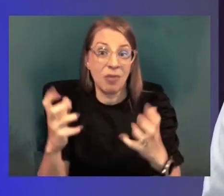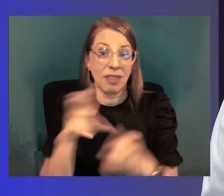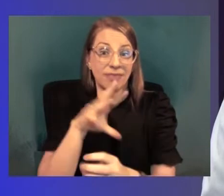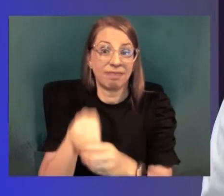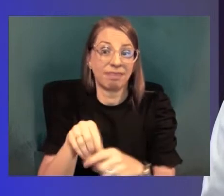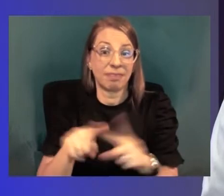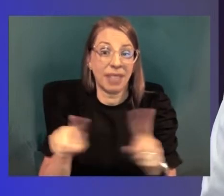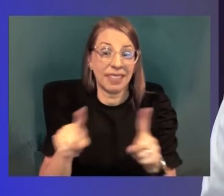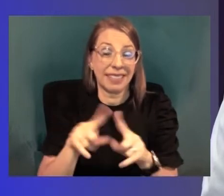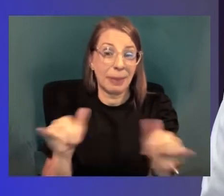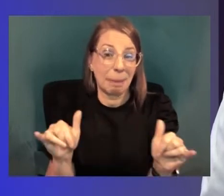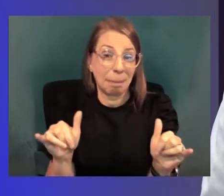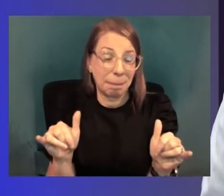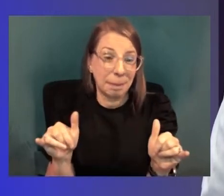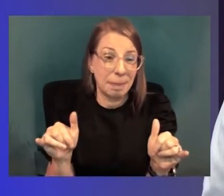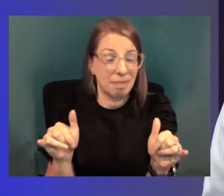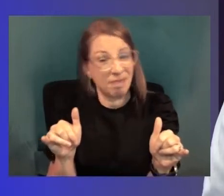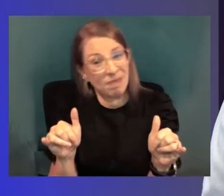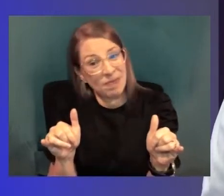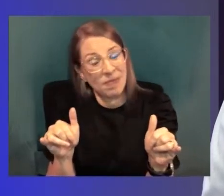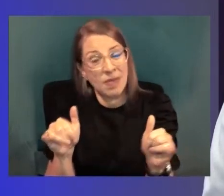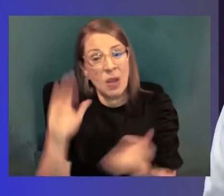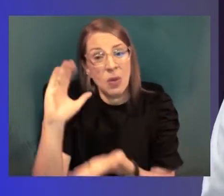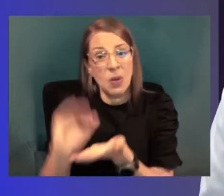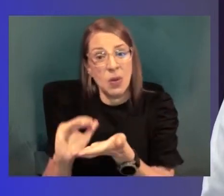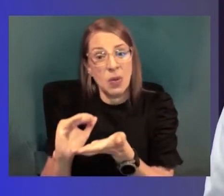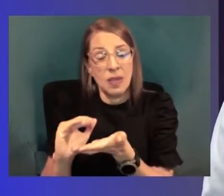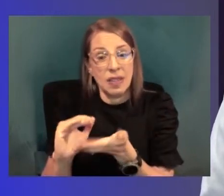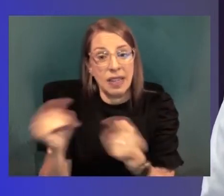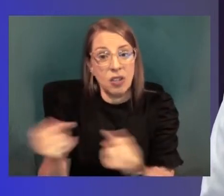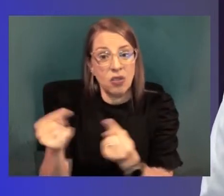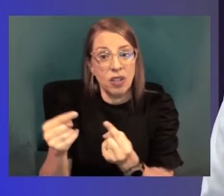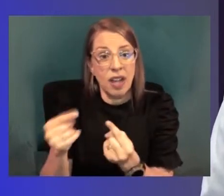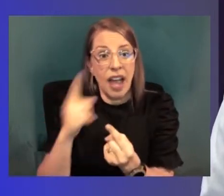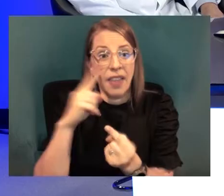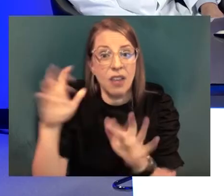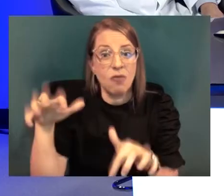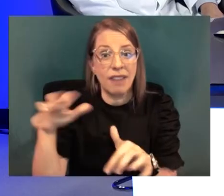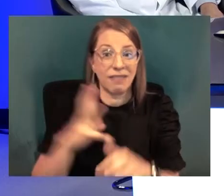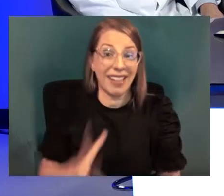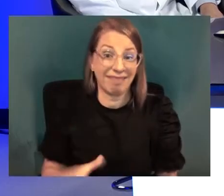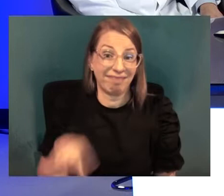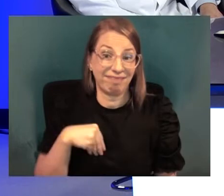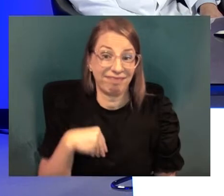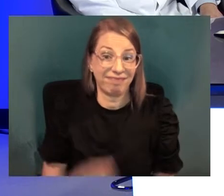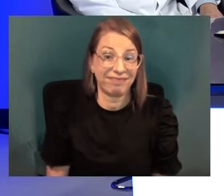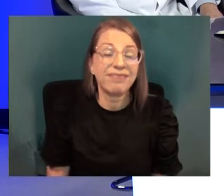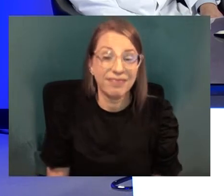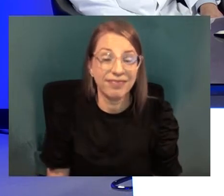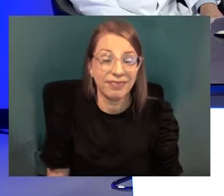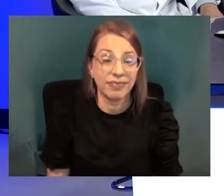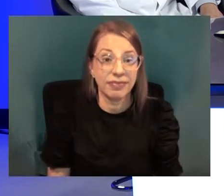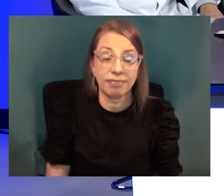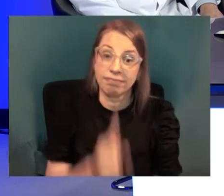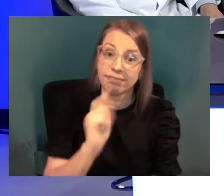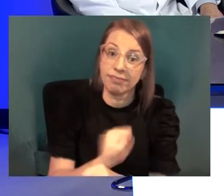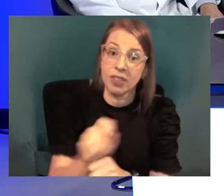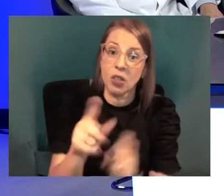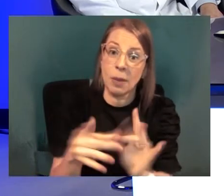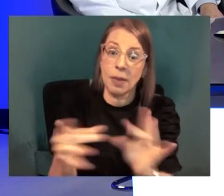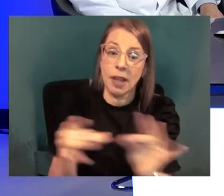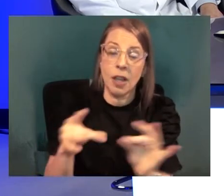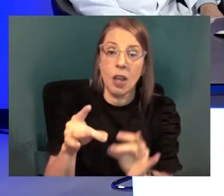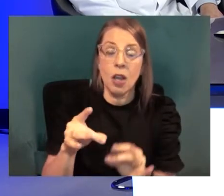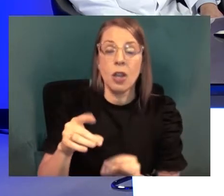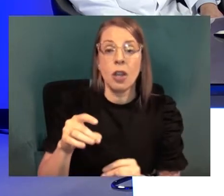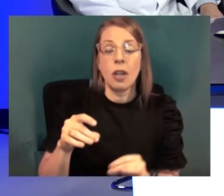if that's how we're going to reduce the injuries, I think rain would be okay. So really, you mentioned this is Christmas in July for you, but